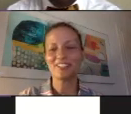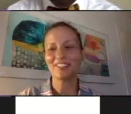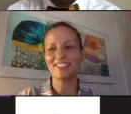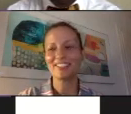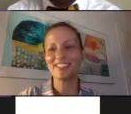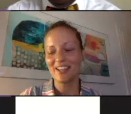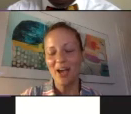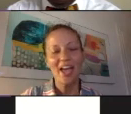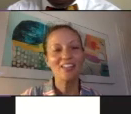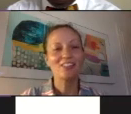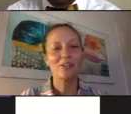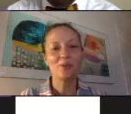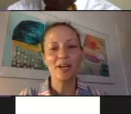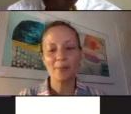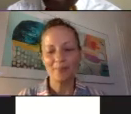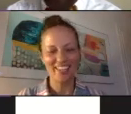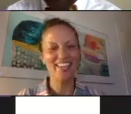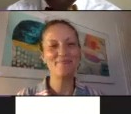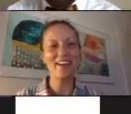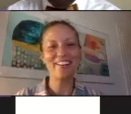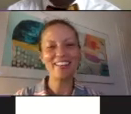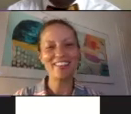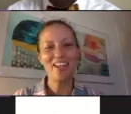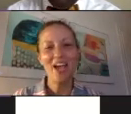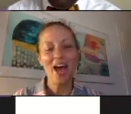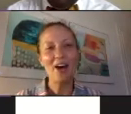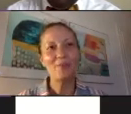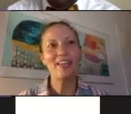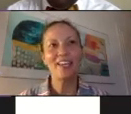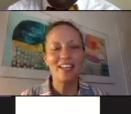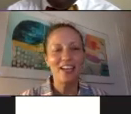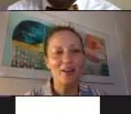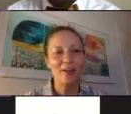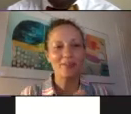Thank you so much, Lewis. And my pleasure. So, Meredith,